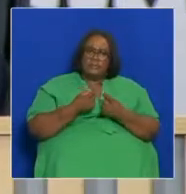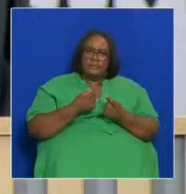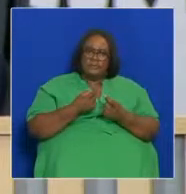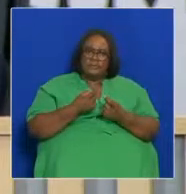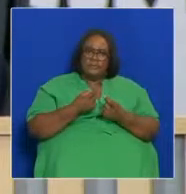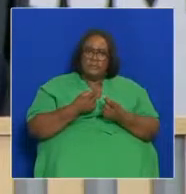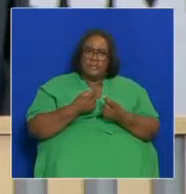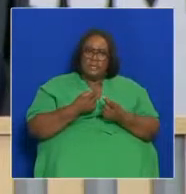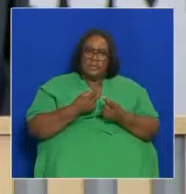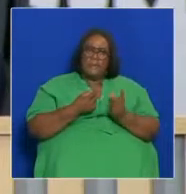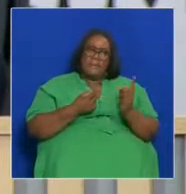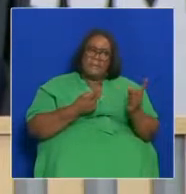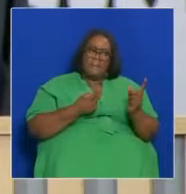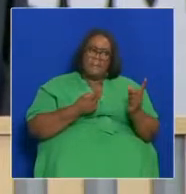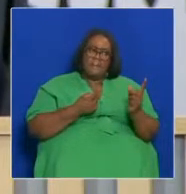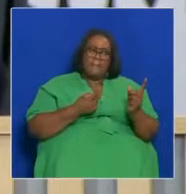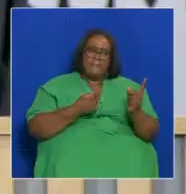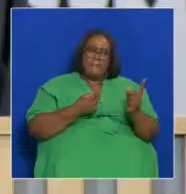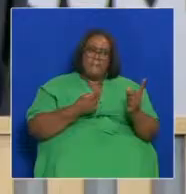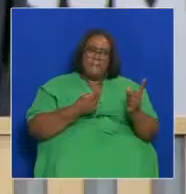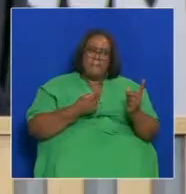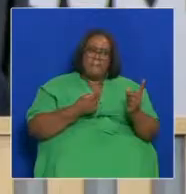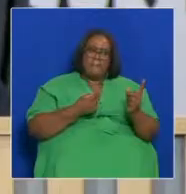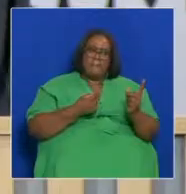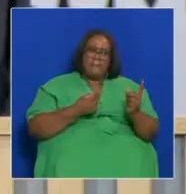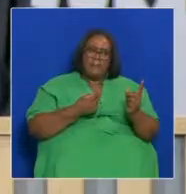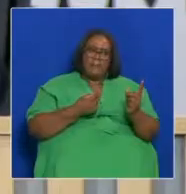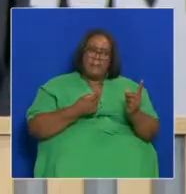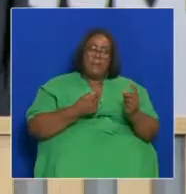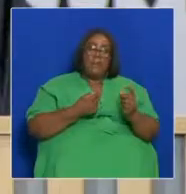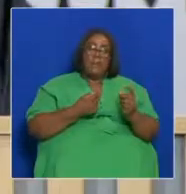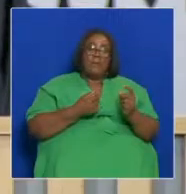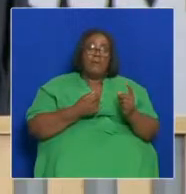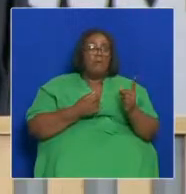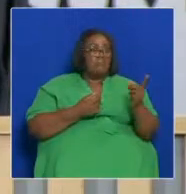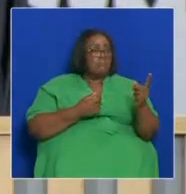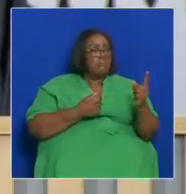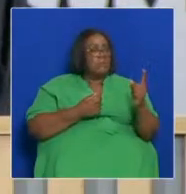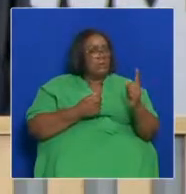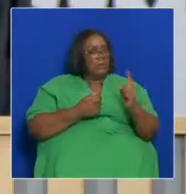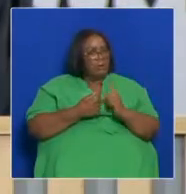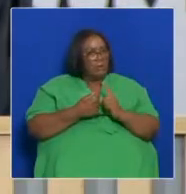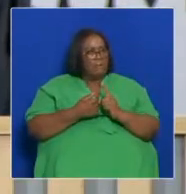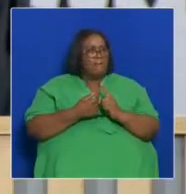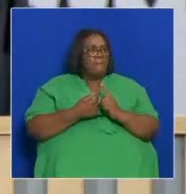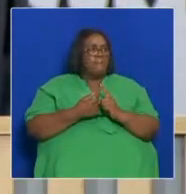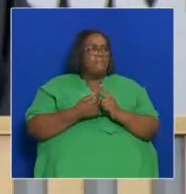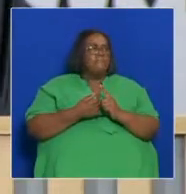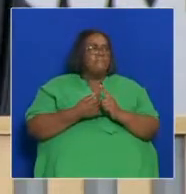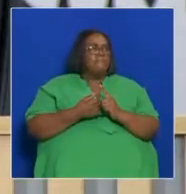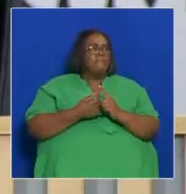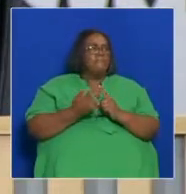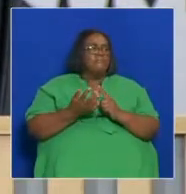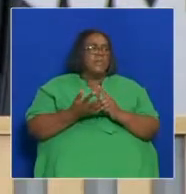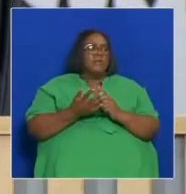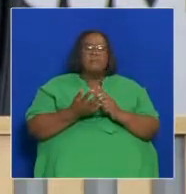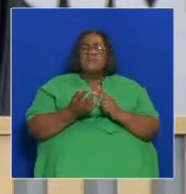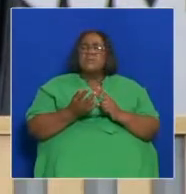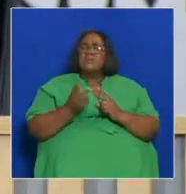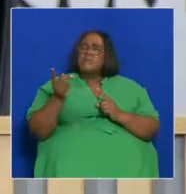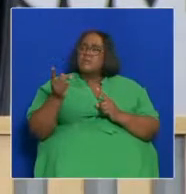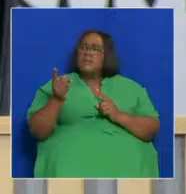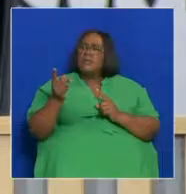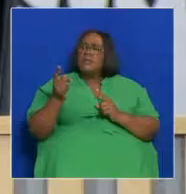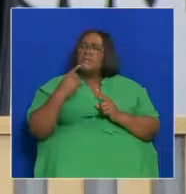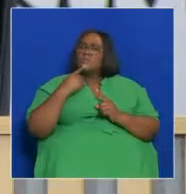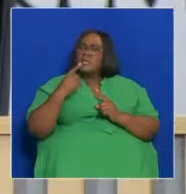Advocate Ramsamy has made a submission that there is no case and all that, and he believes there's a case, you know, those kind of